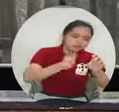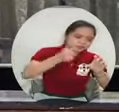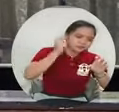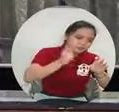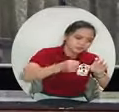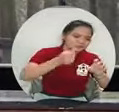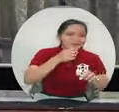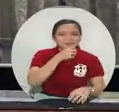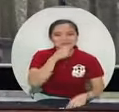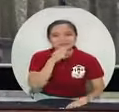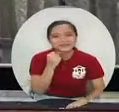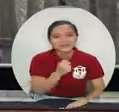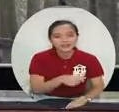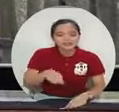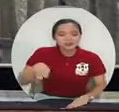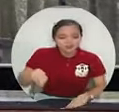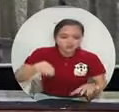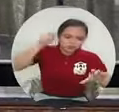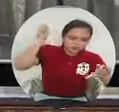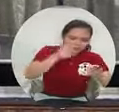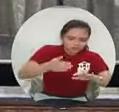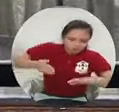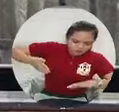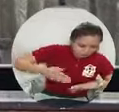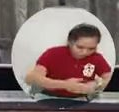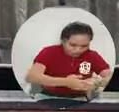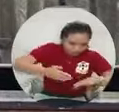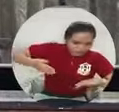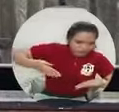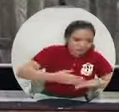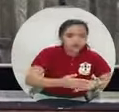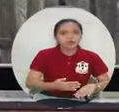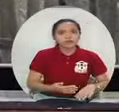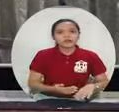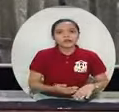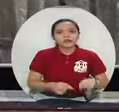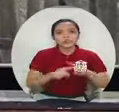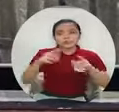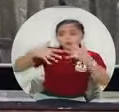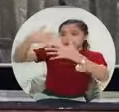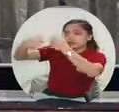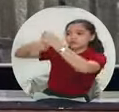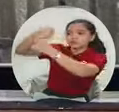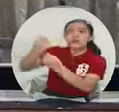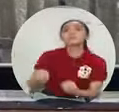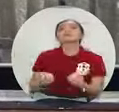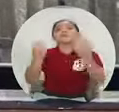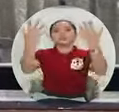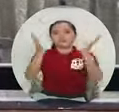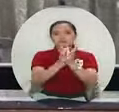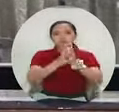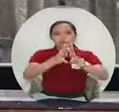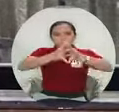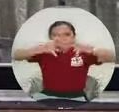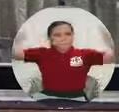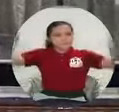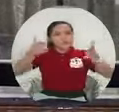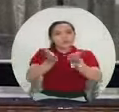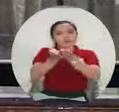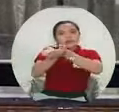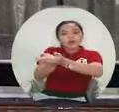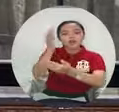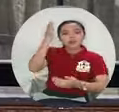enslaved in Egypt. David restored the kingdom. Joseph preserved a nation because